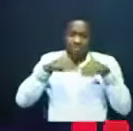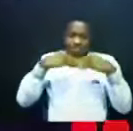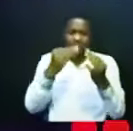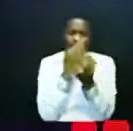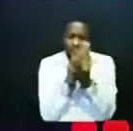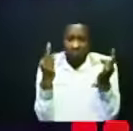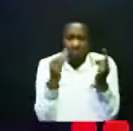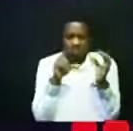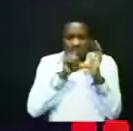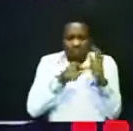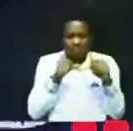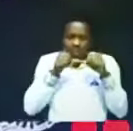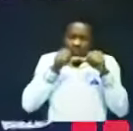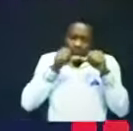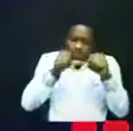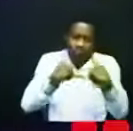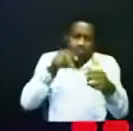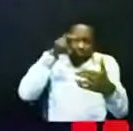it.